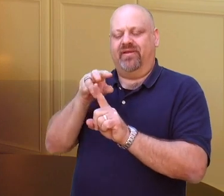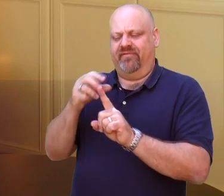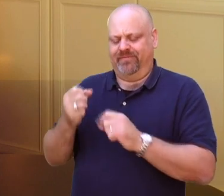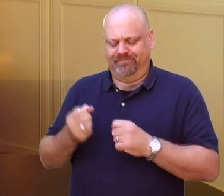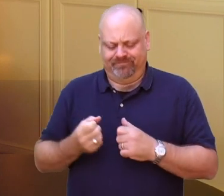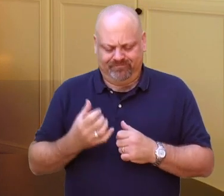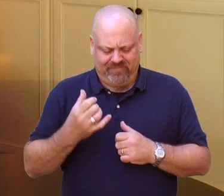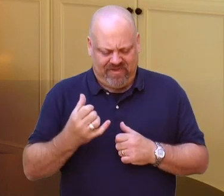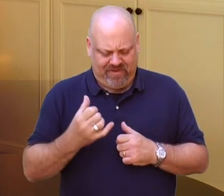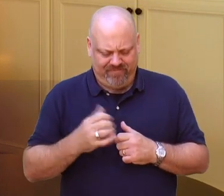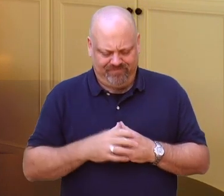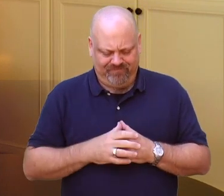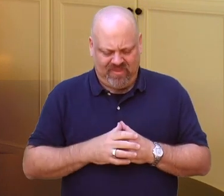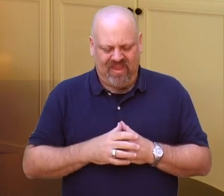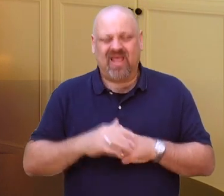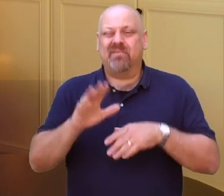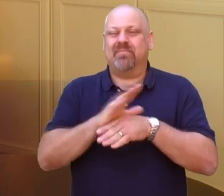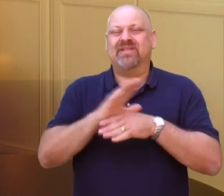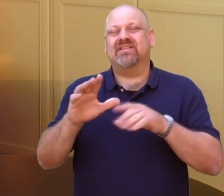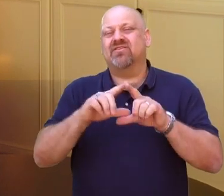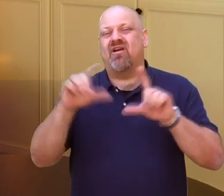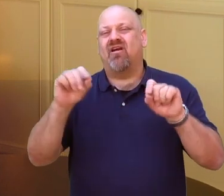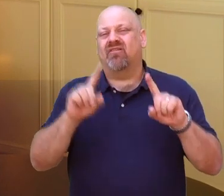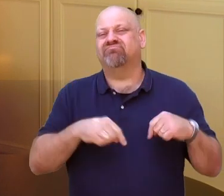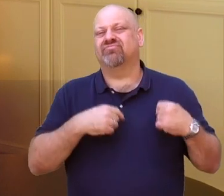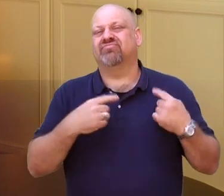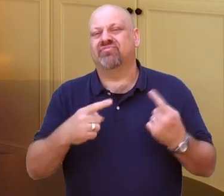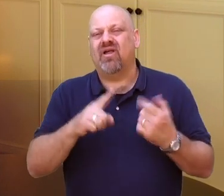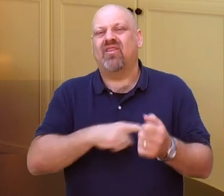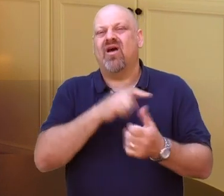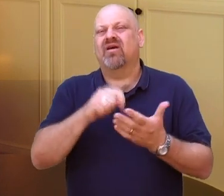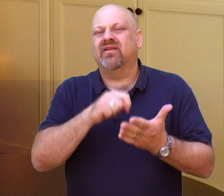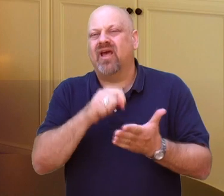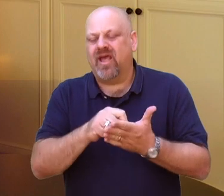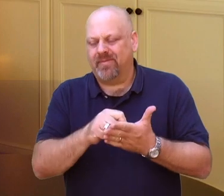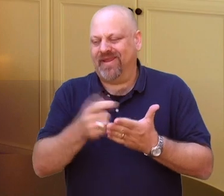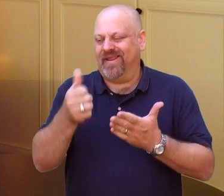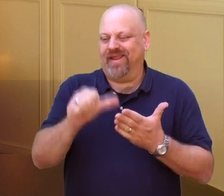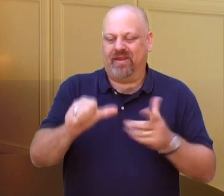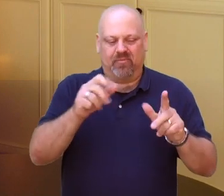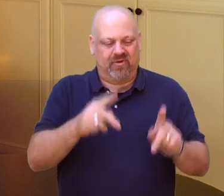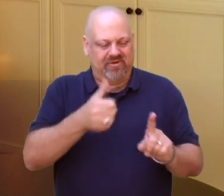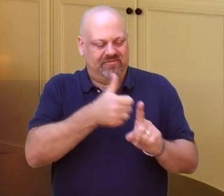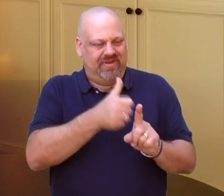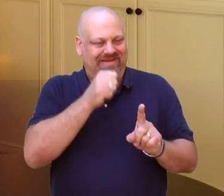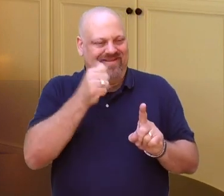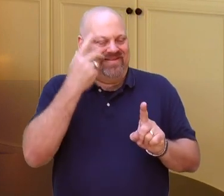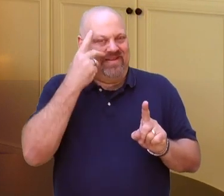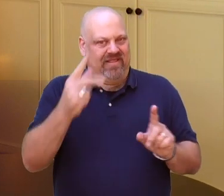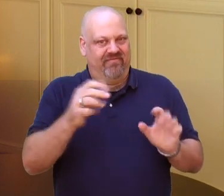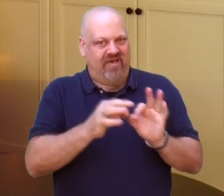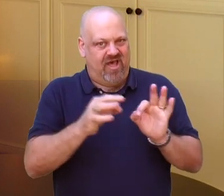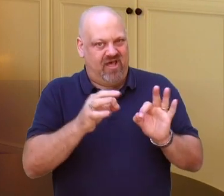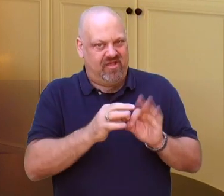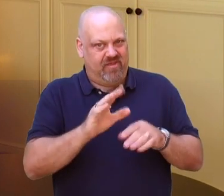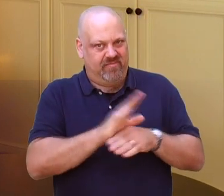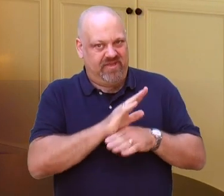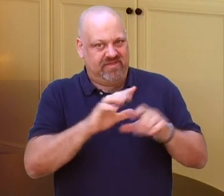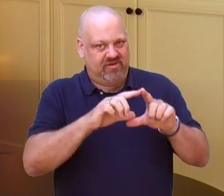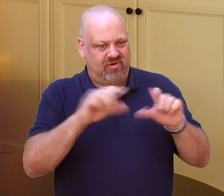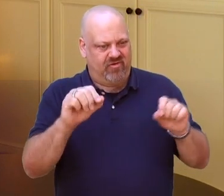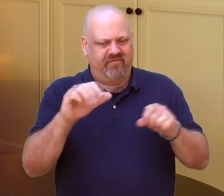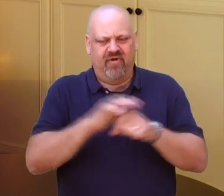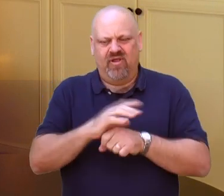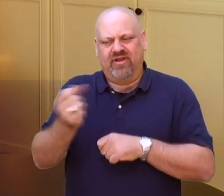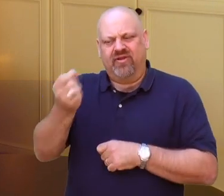perspective. Now, business cards have been around for a very long time, and for anyone who doesn't see the value in a business